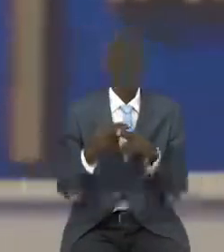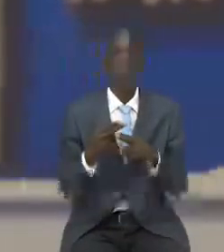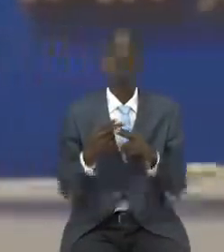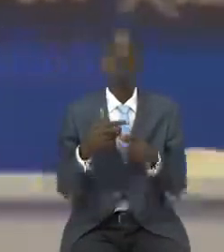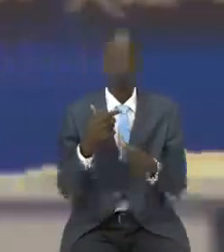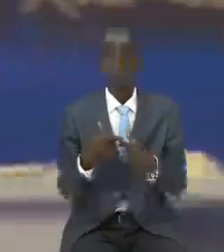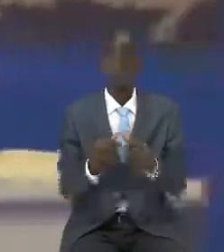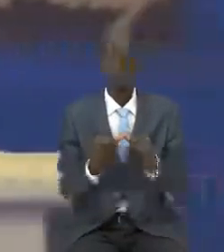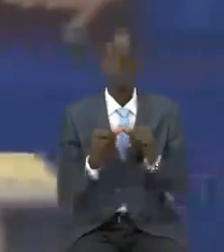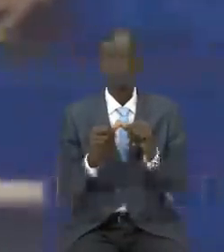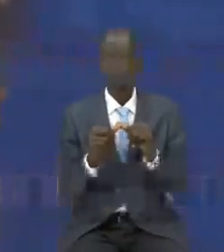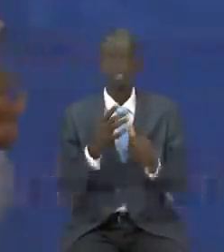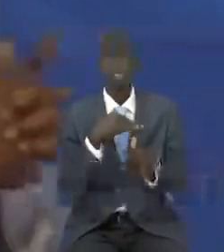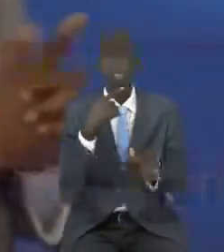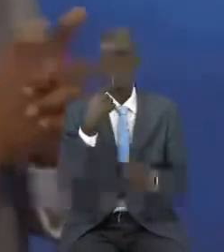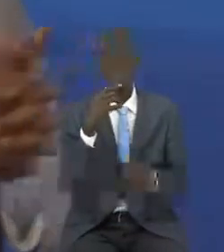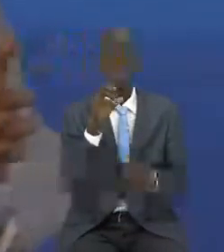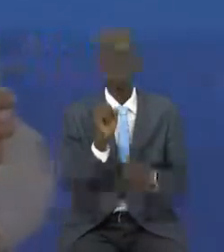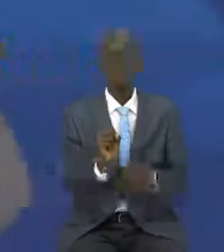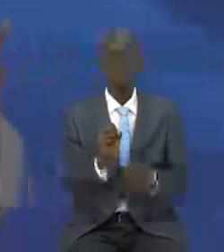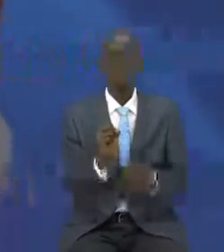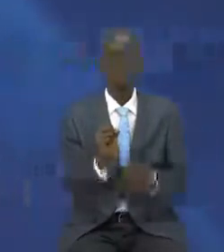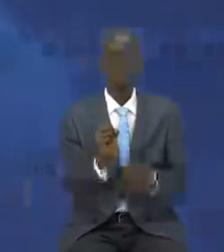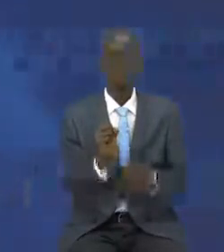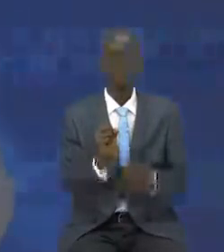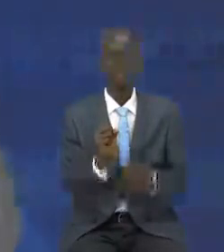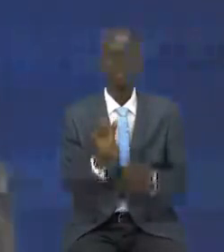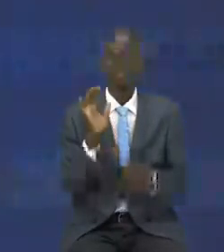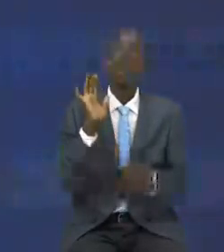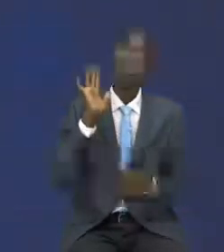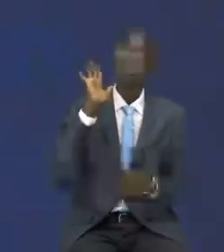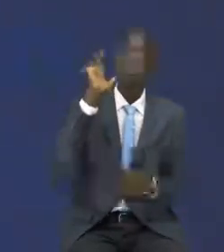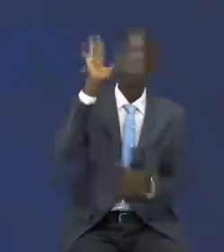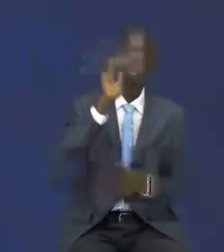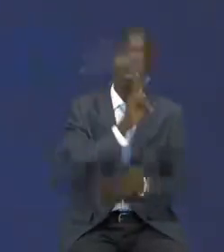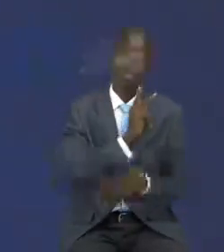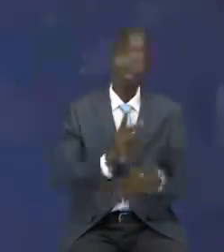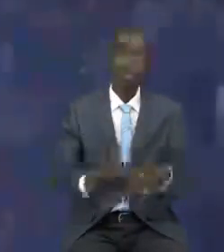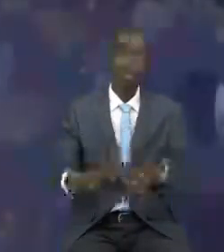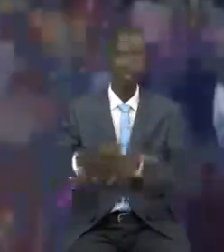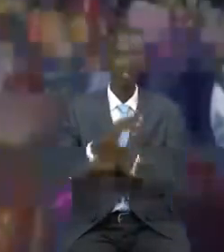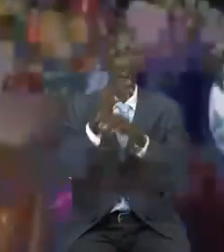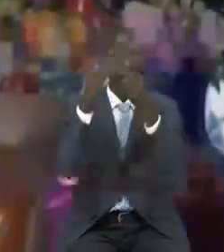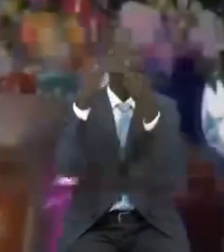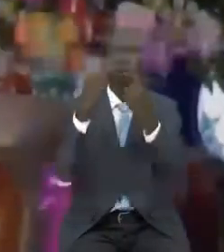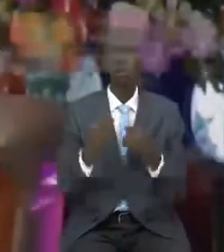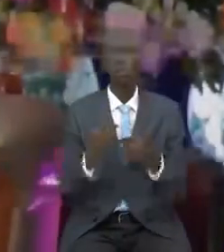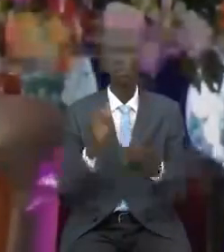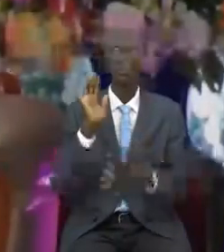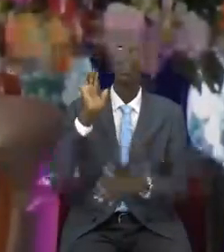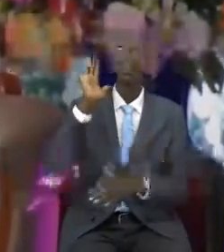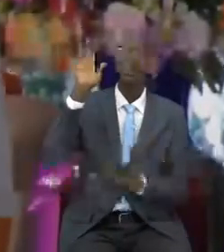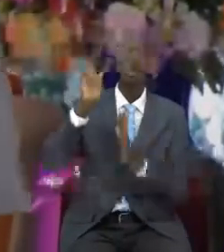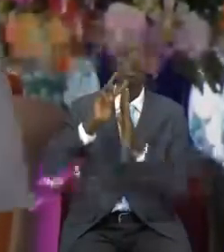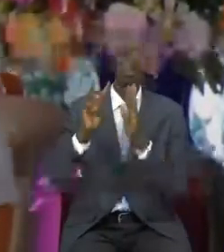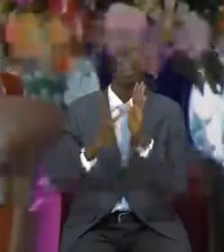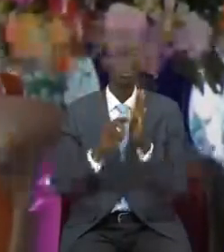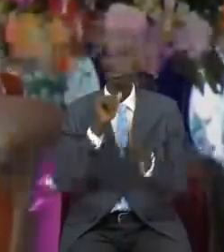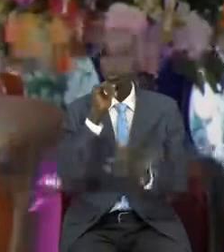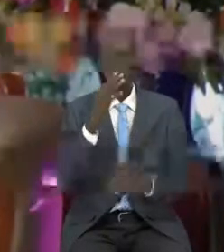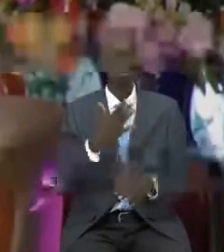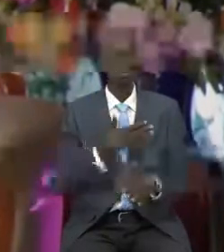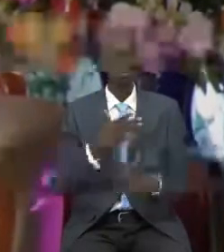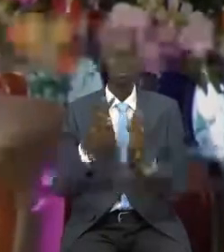us now, he says, thy kingdom come, thy will, not my